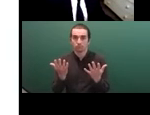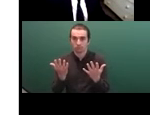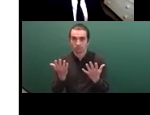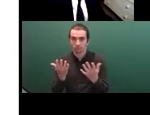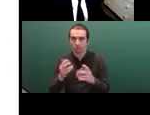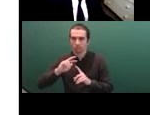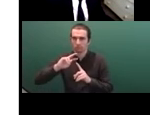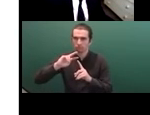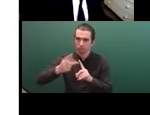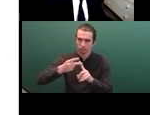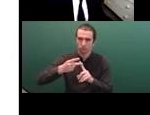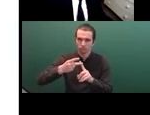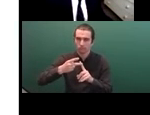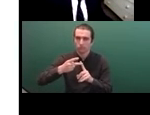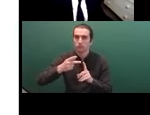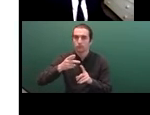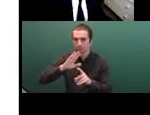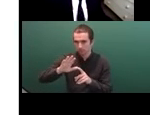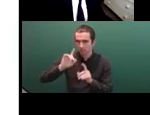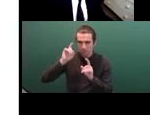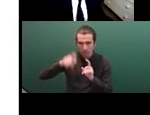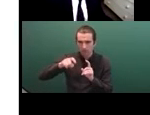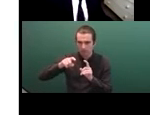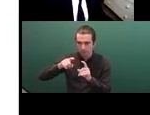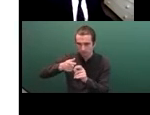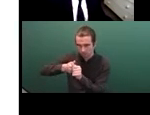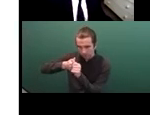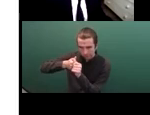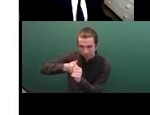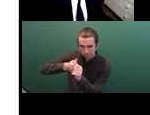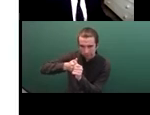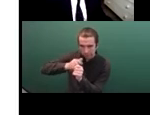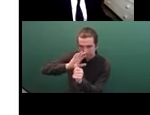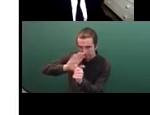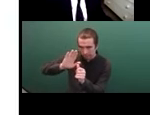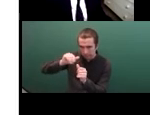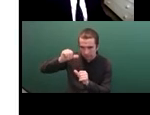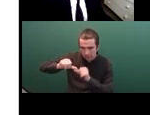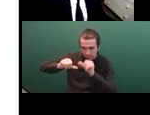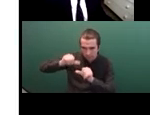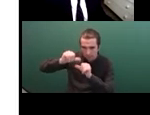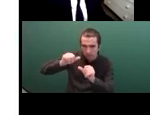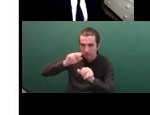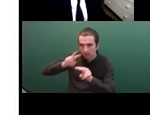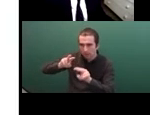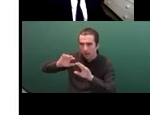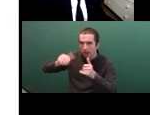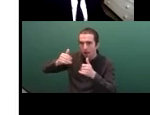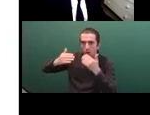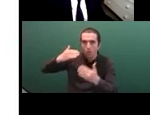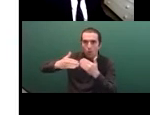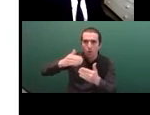children. There are particular reasonable adjustments and support systems that are needed for children with different impairments, such that blind and